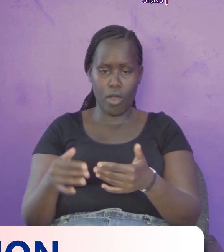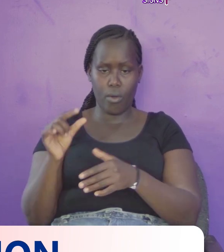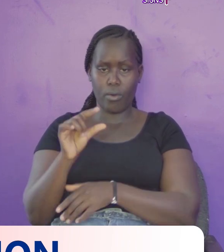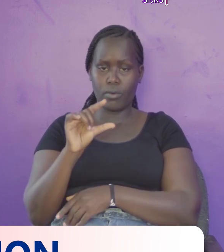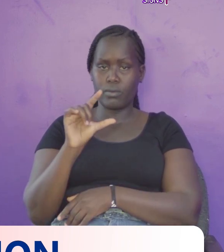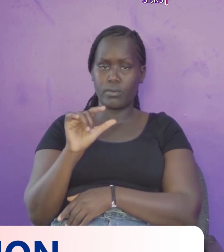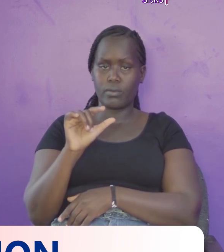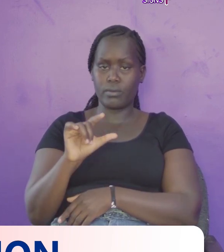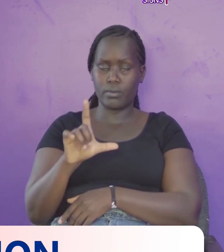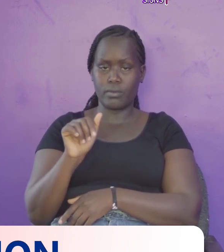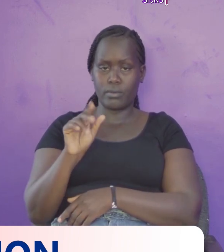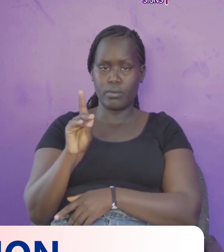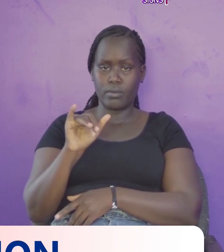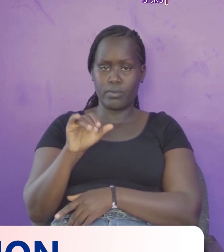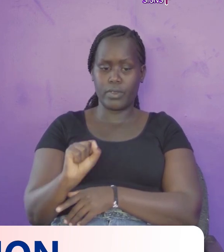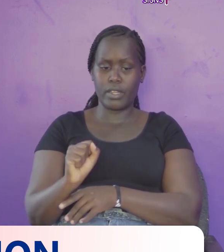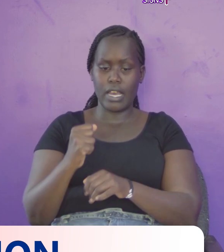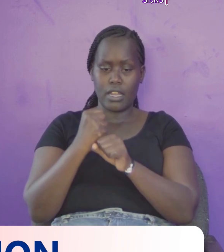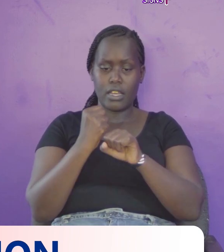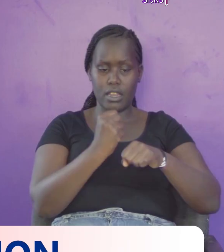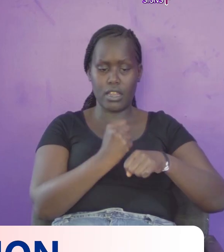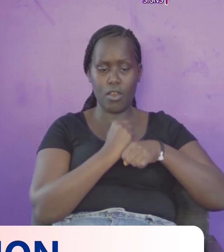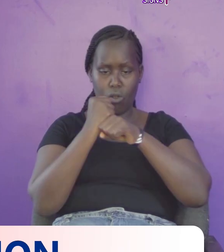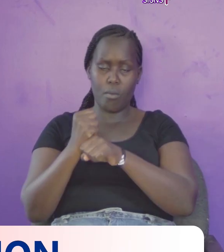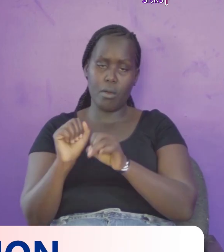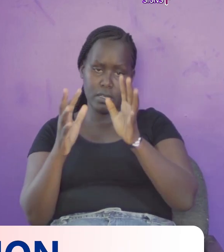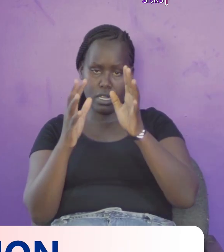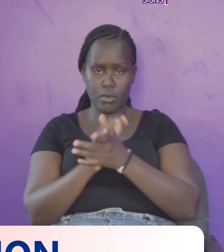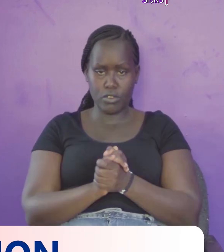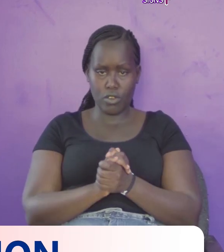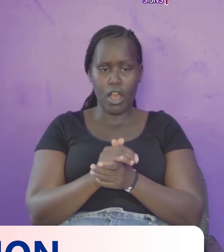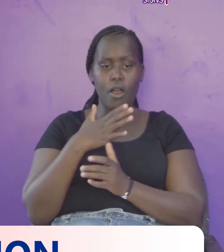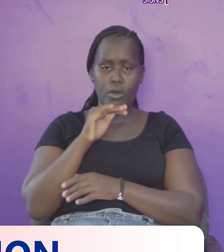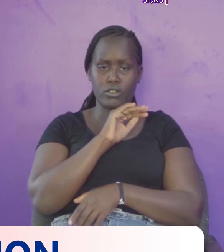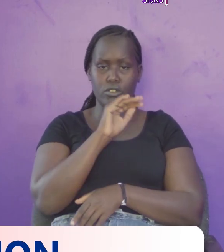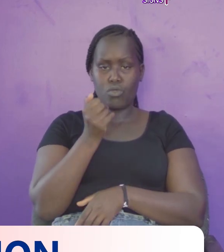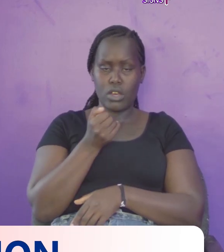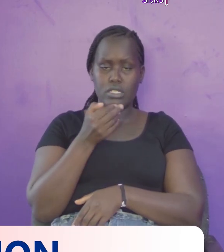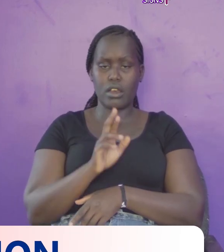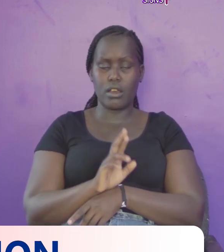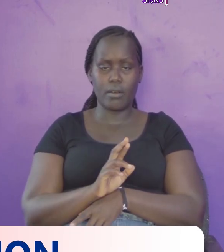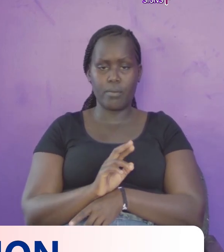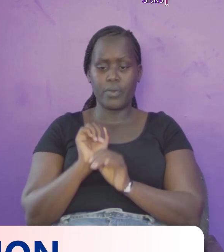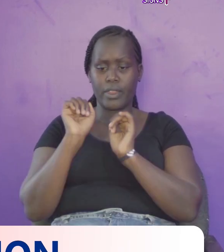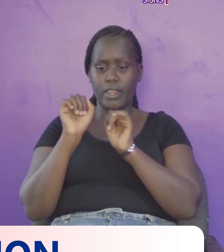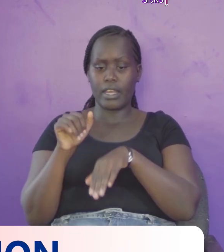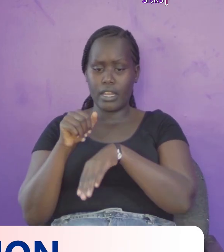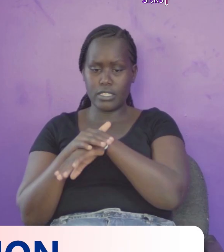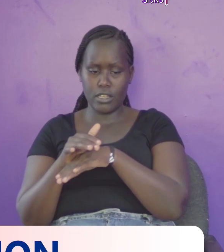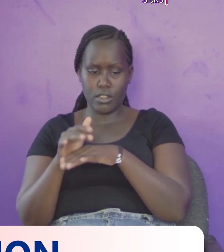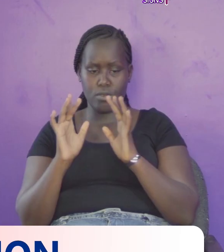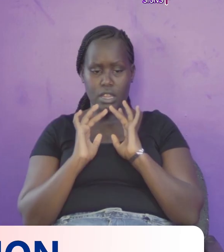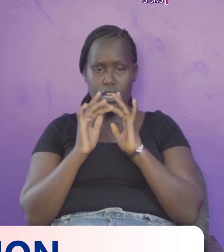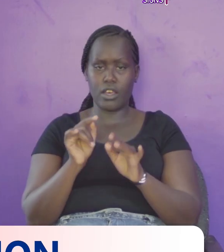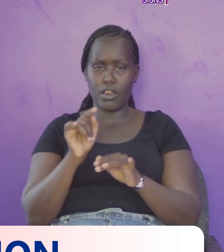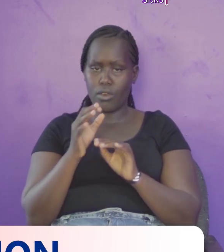Wanga conducted the Homa Bay celebrations. What I wanted was to ask her, Madam, very fast I thought, can I send you the link? Are you